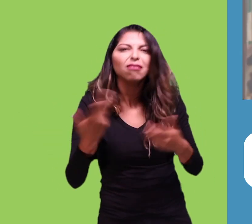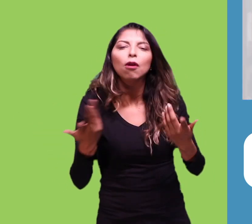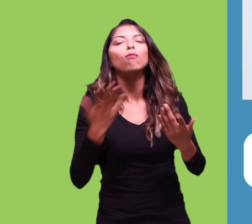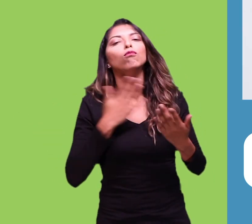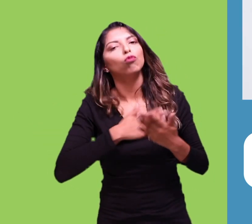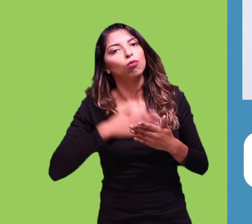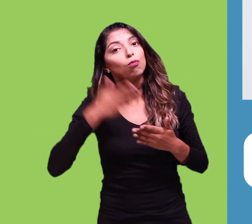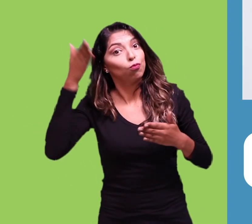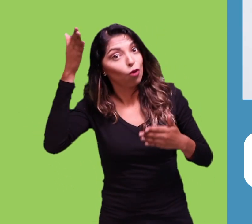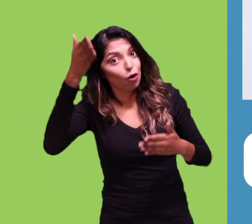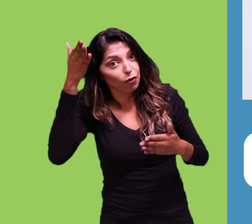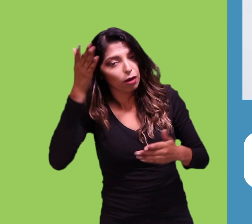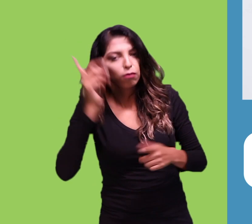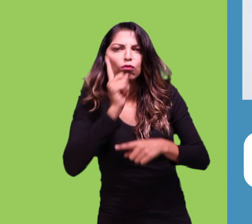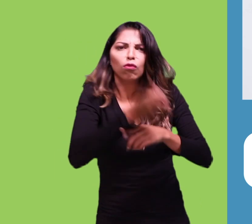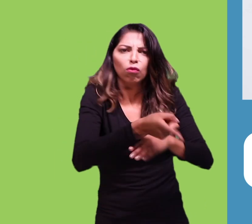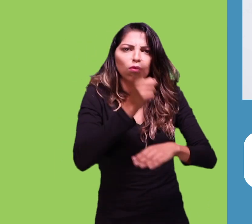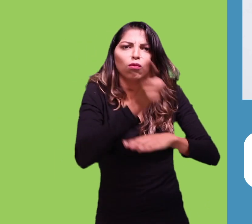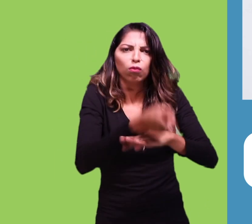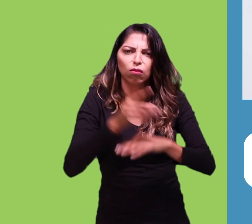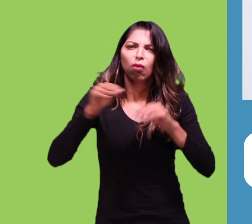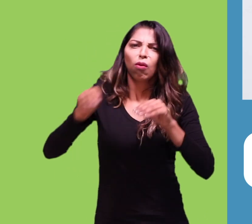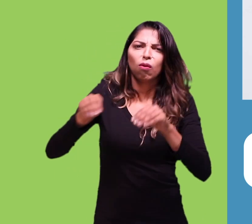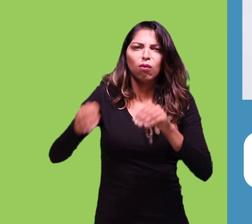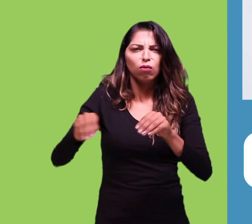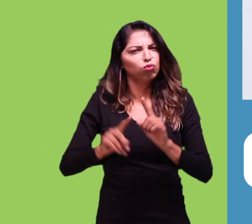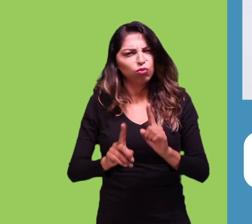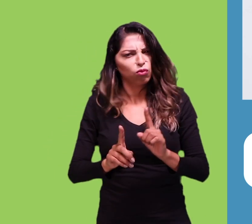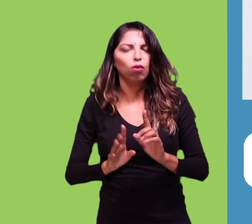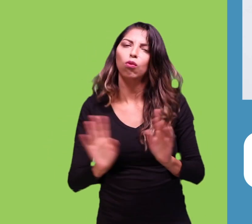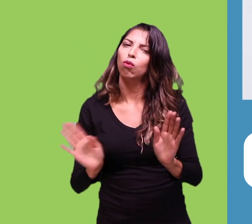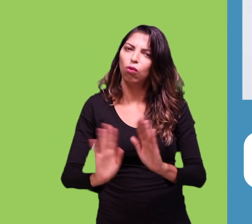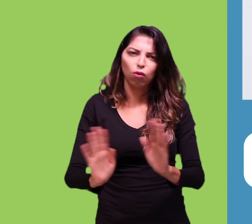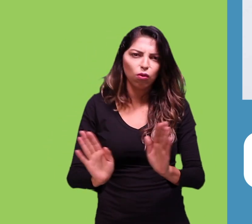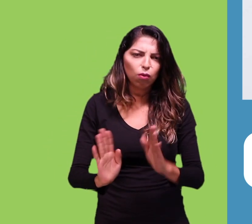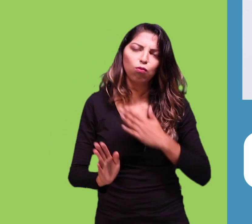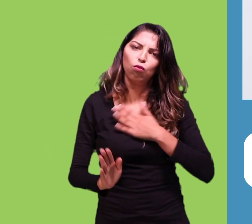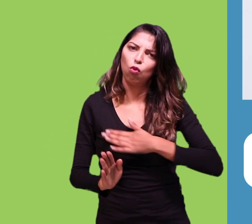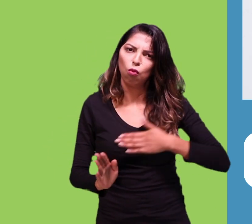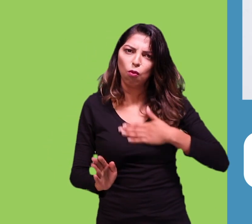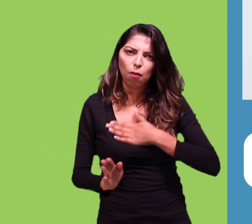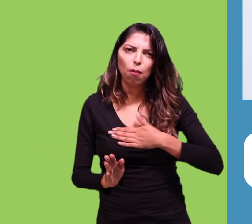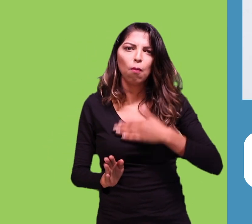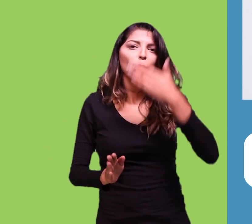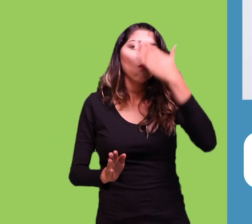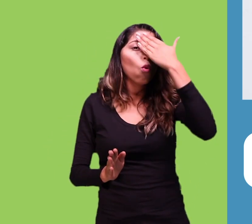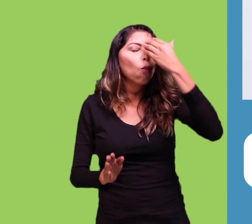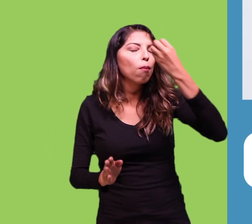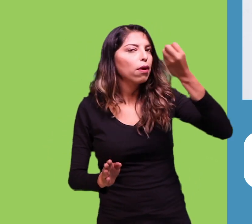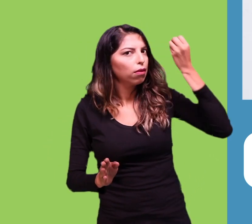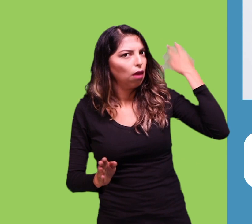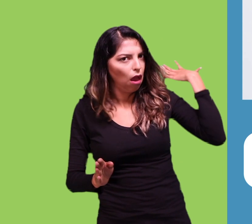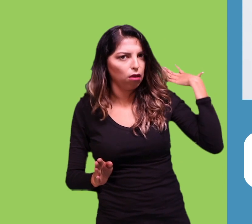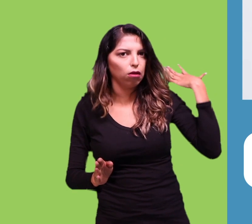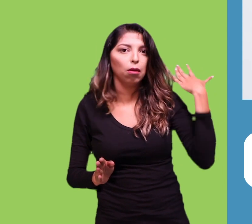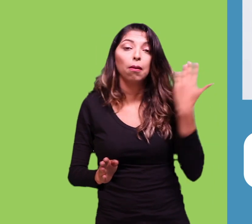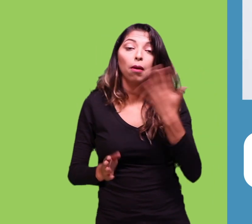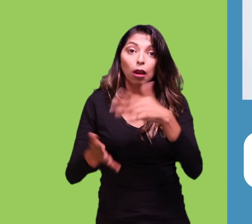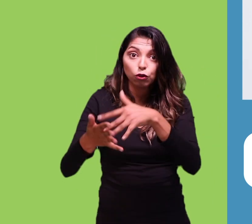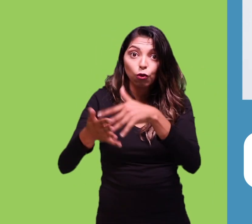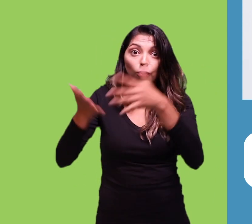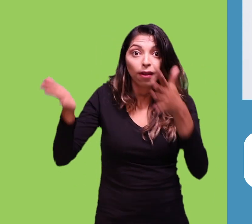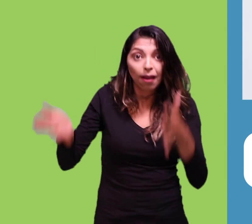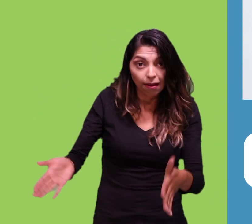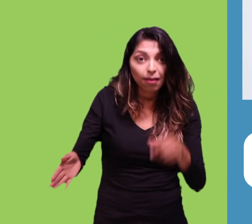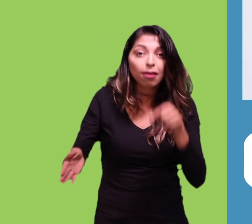Your role as a teacher in this textbook is that of a facilitator. We must abandon the idea of the language